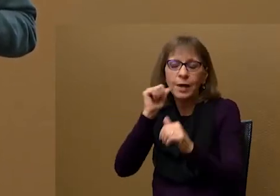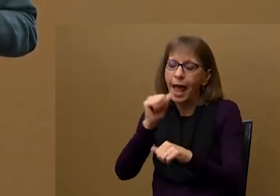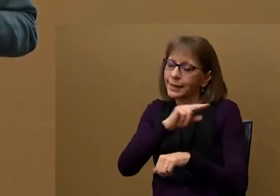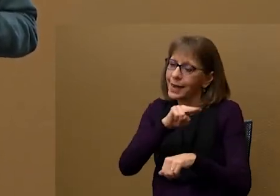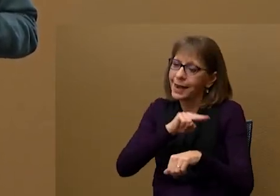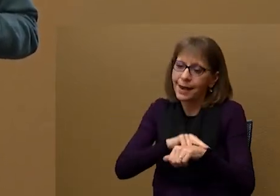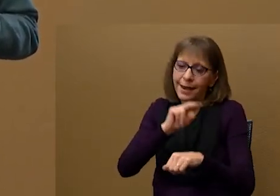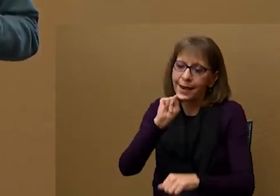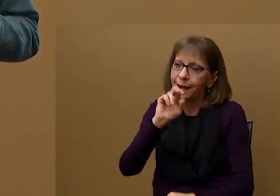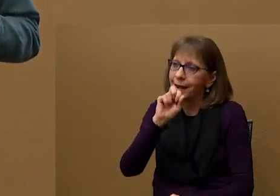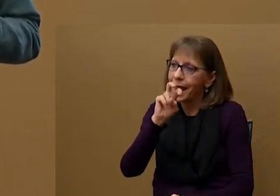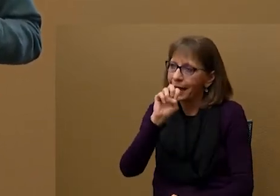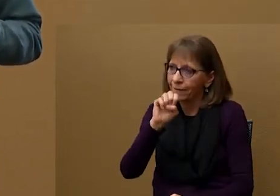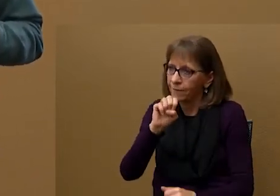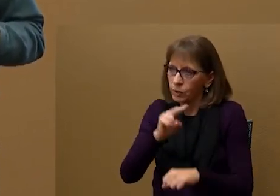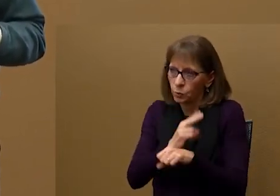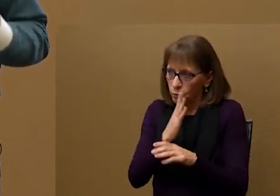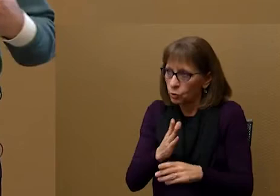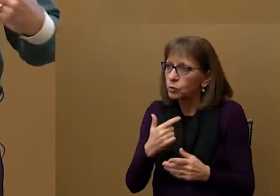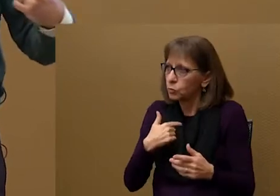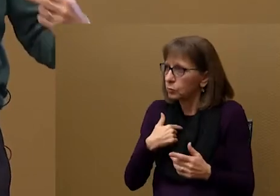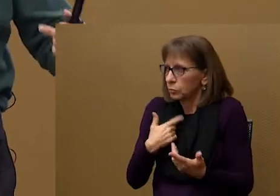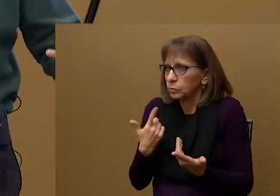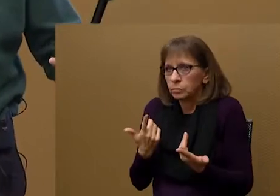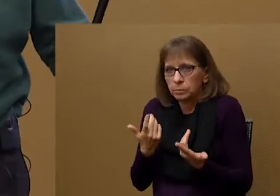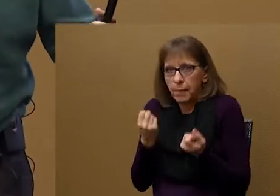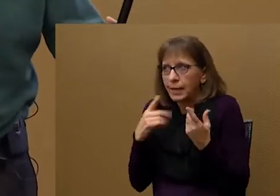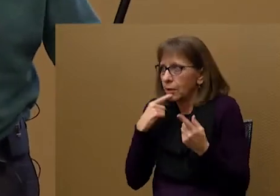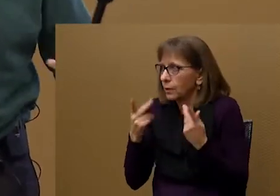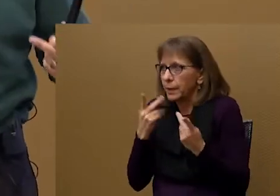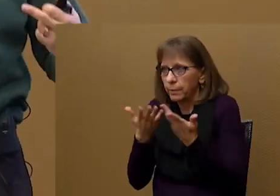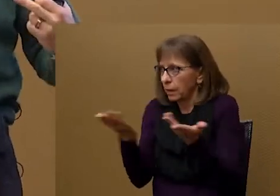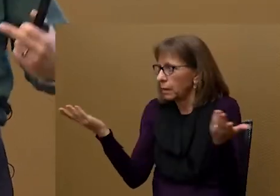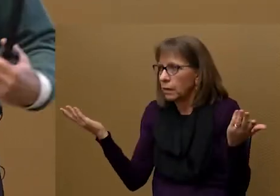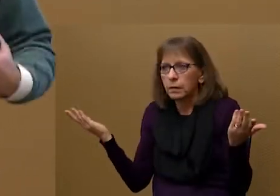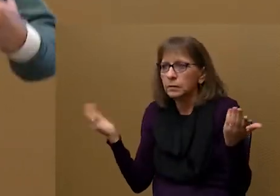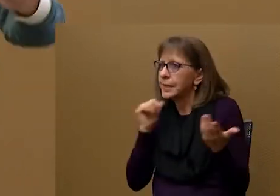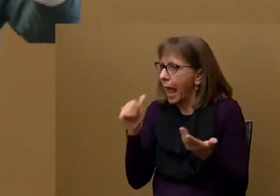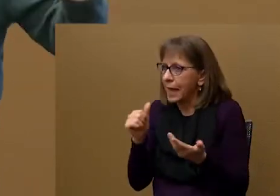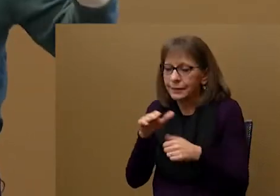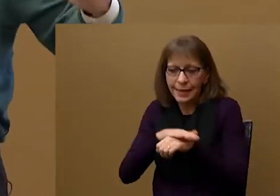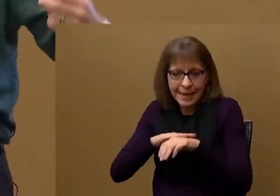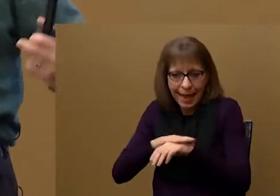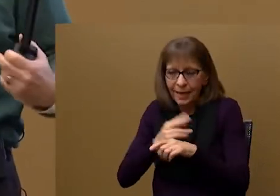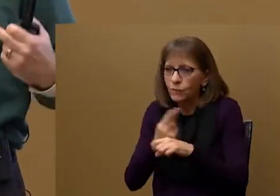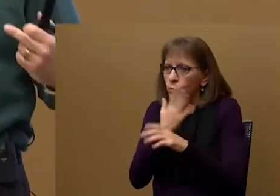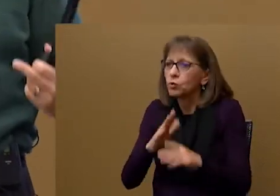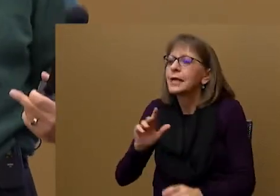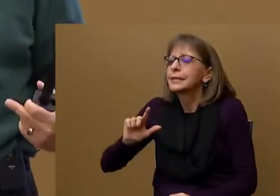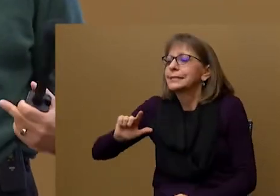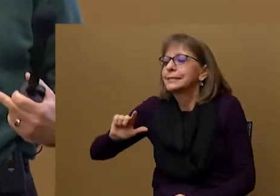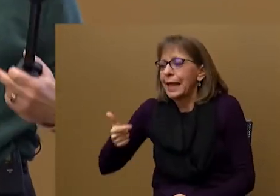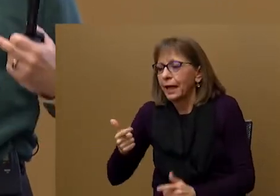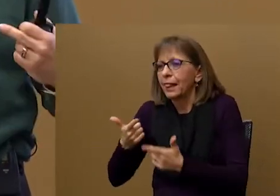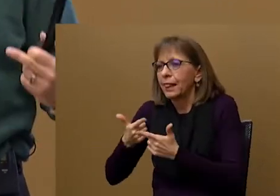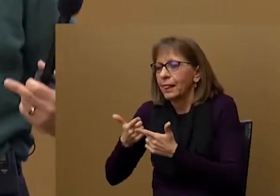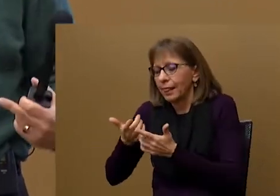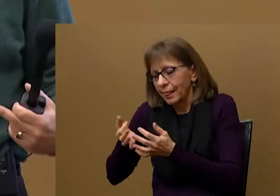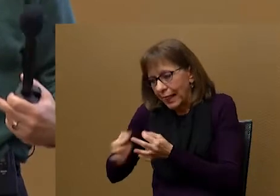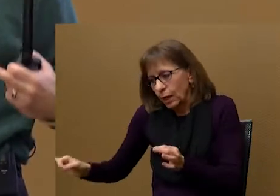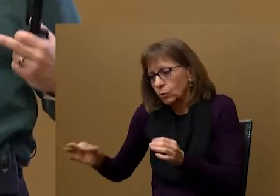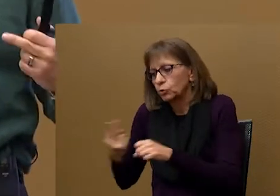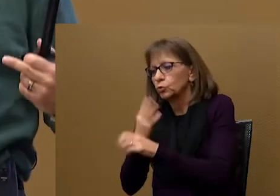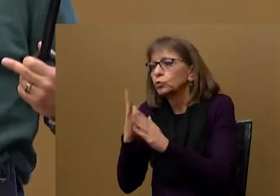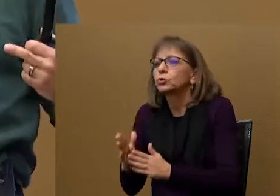as adults. We're not native users. I'm talking about hearing people who do this work, most of you. Not native users, second